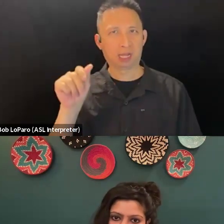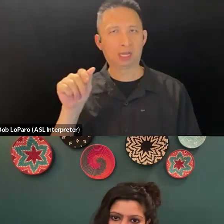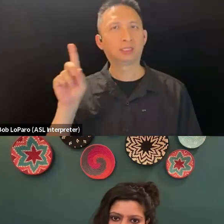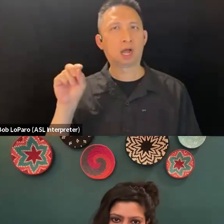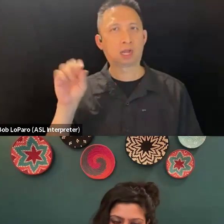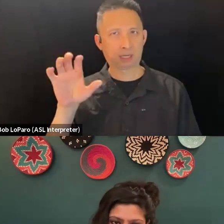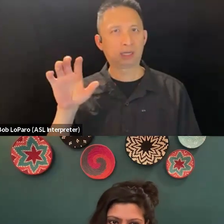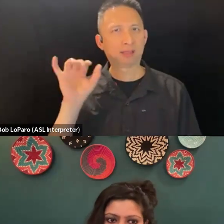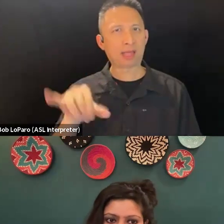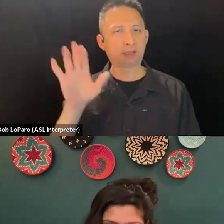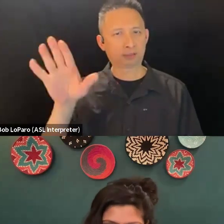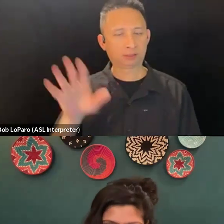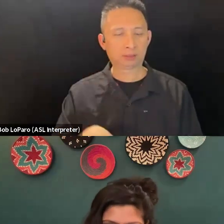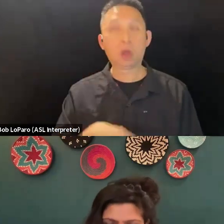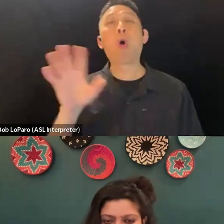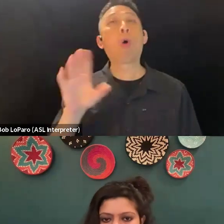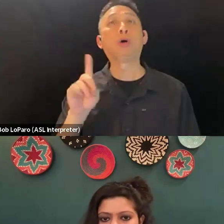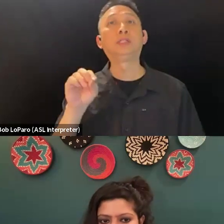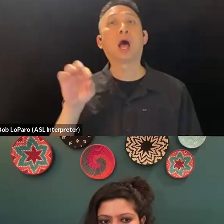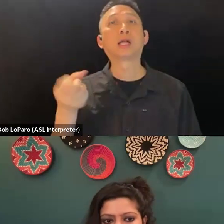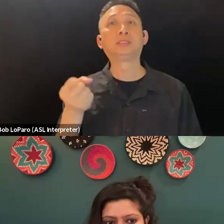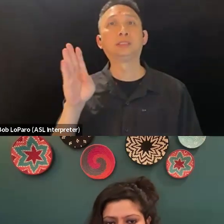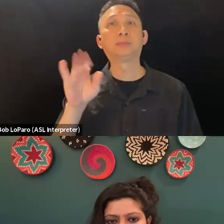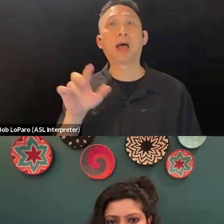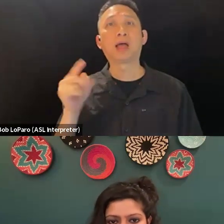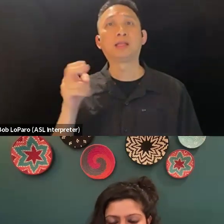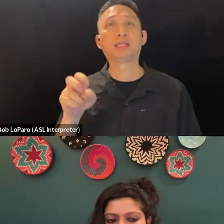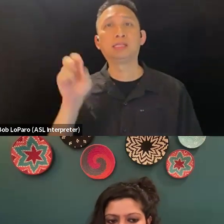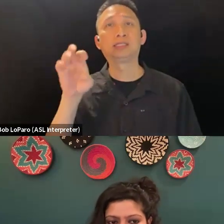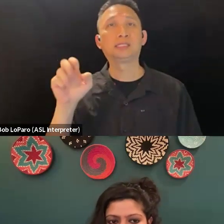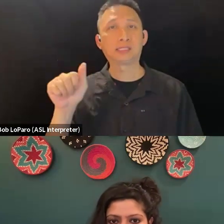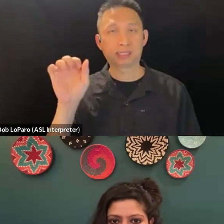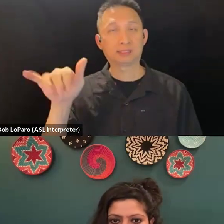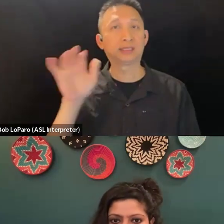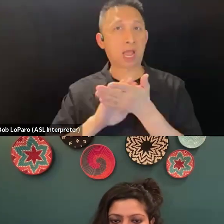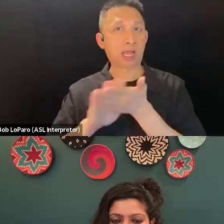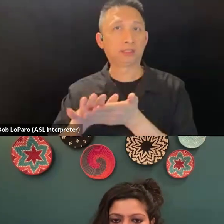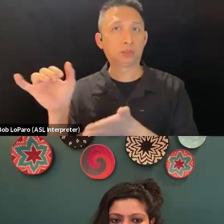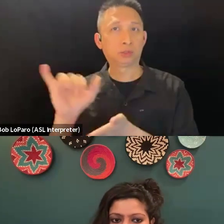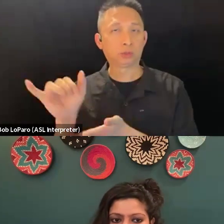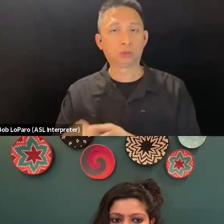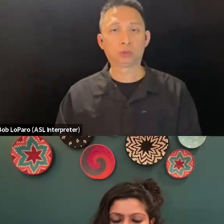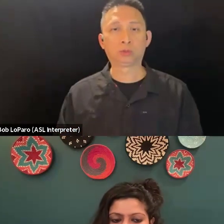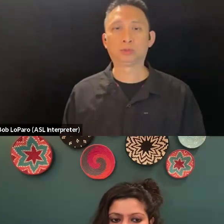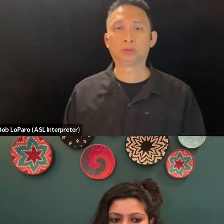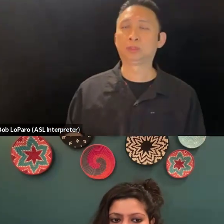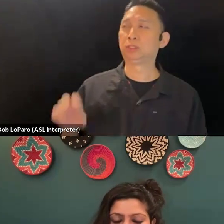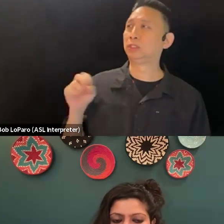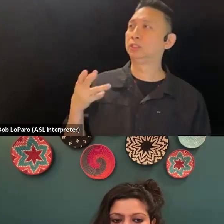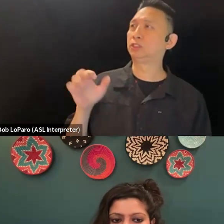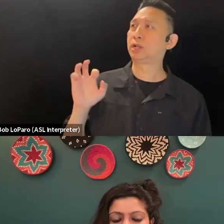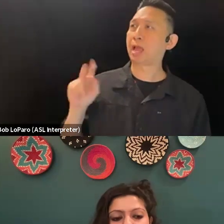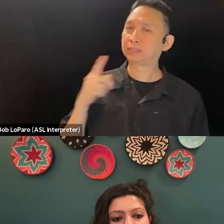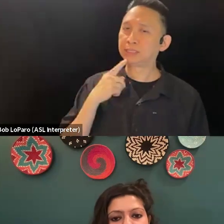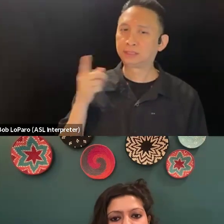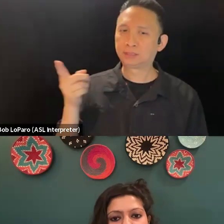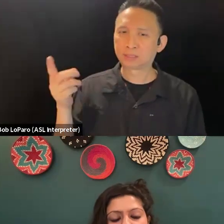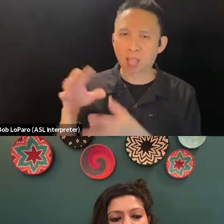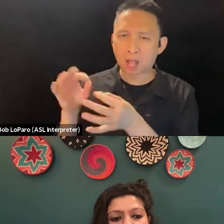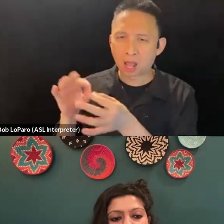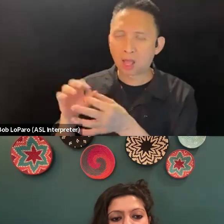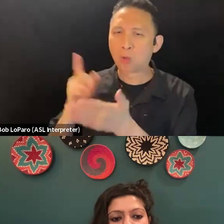one unchanging homeostatic thing that there's no money in India at all. A lot of production houses in Bombay, I mean, a lot of them actually